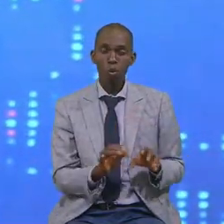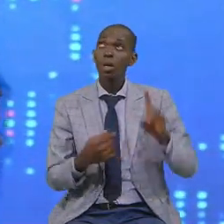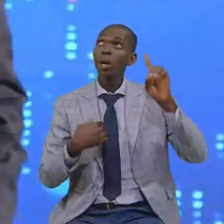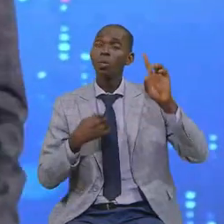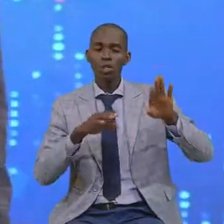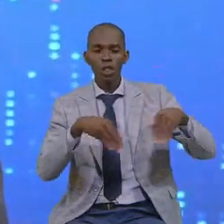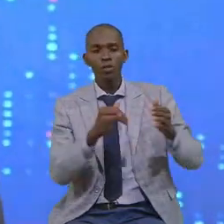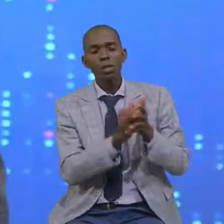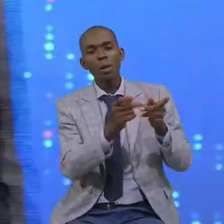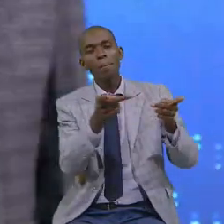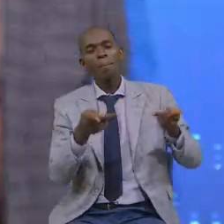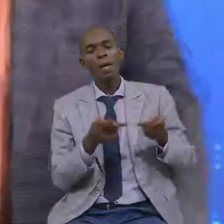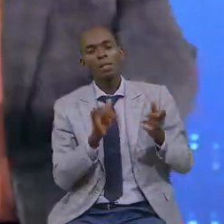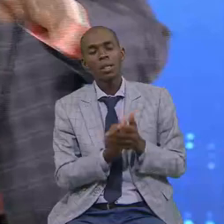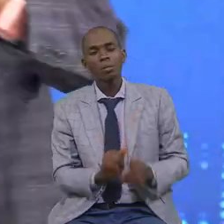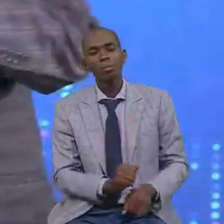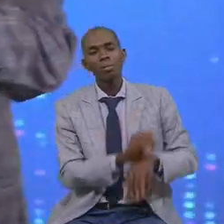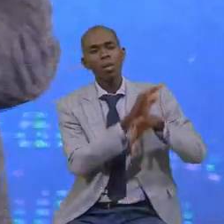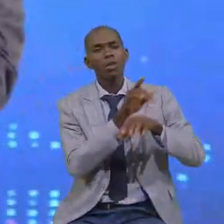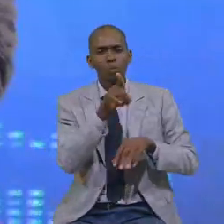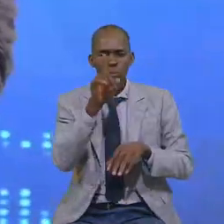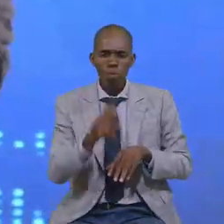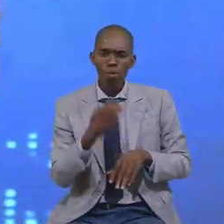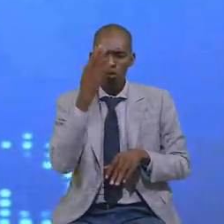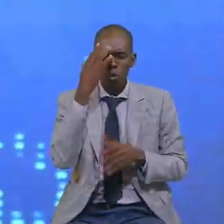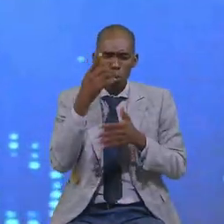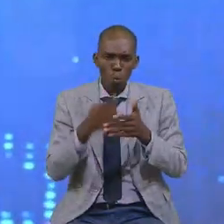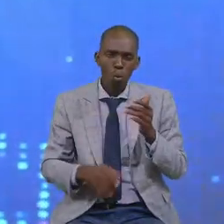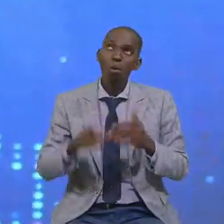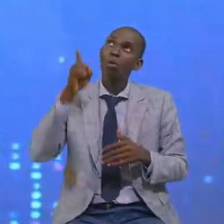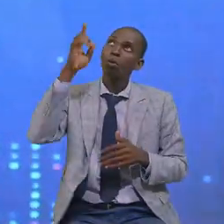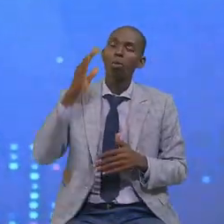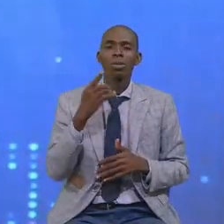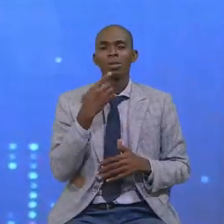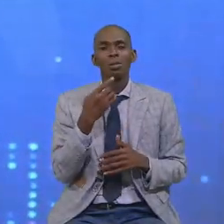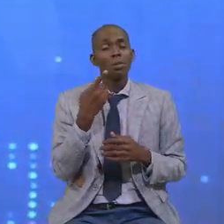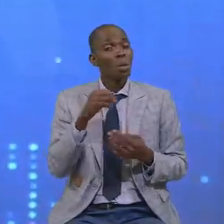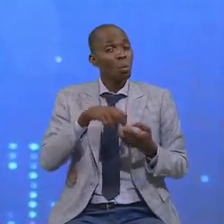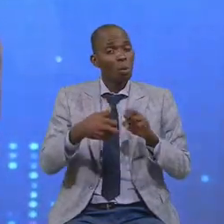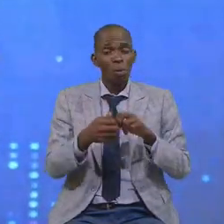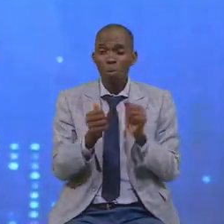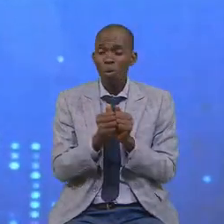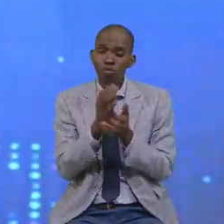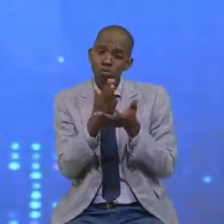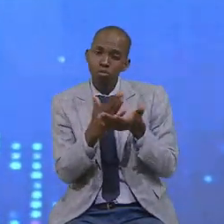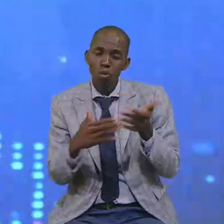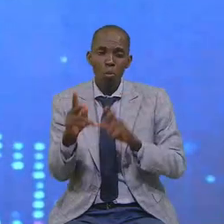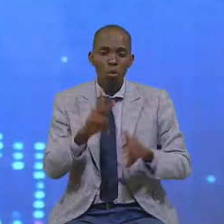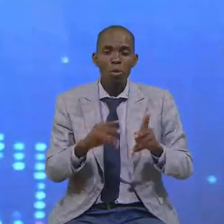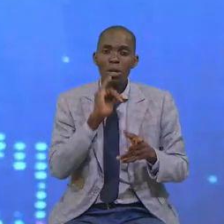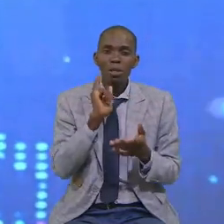that mountain. Know what God has said. And the problem with some people is they do not know